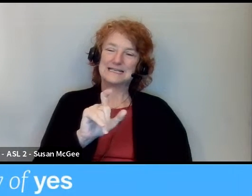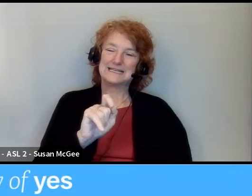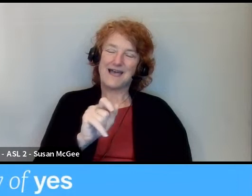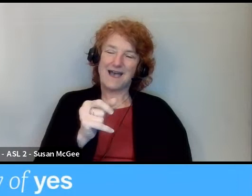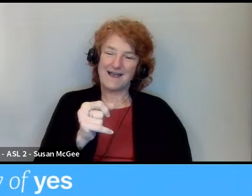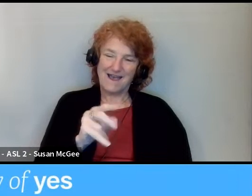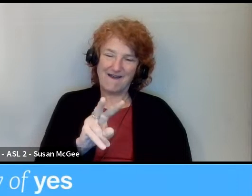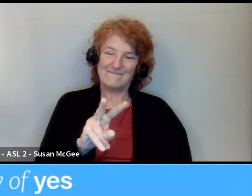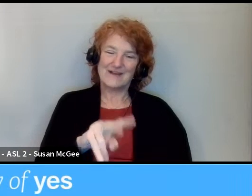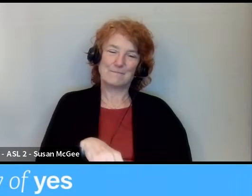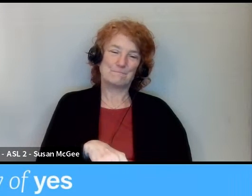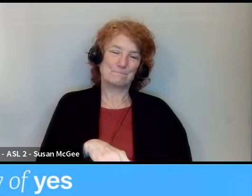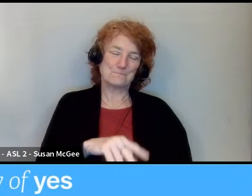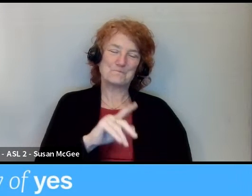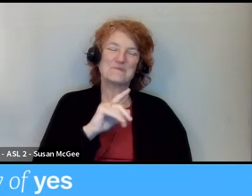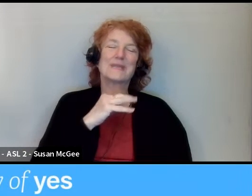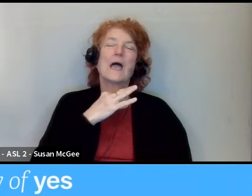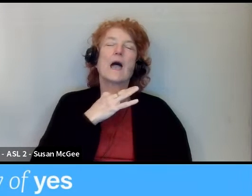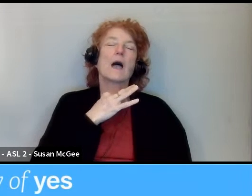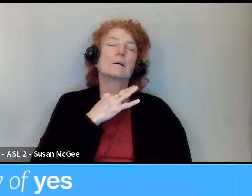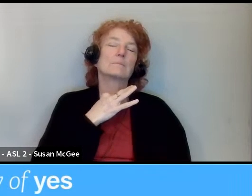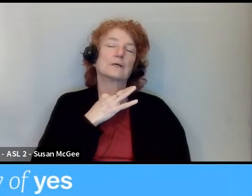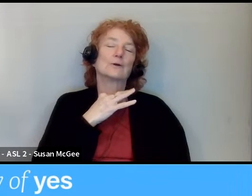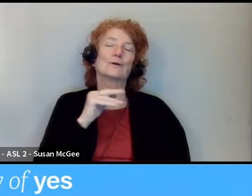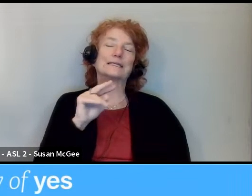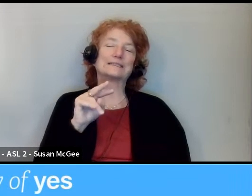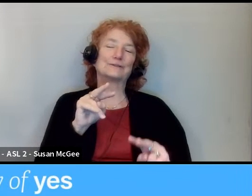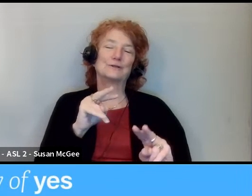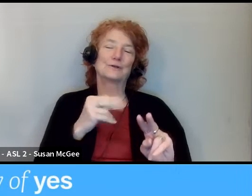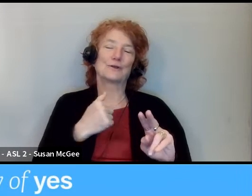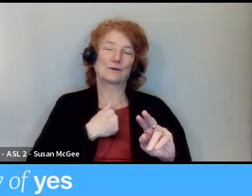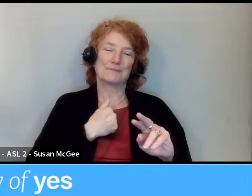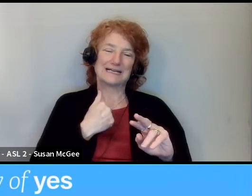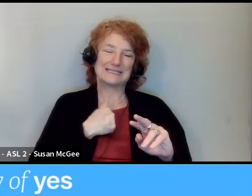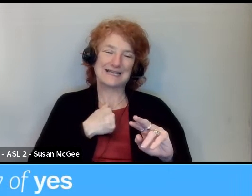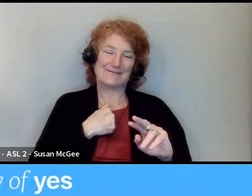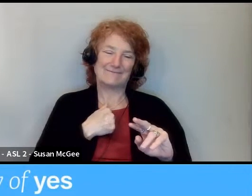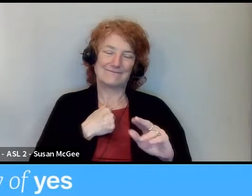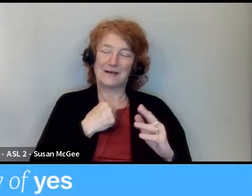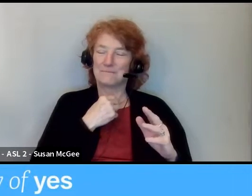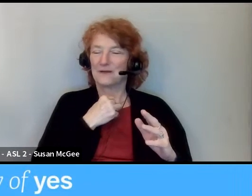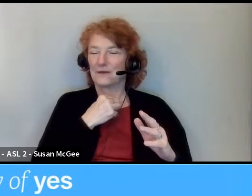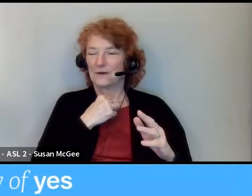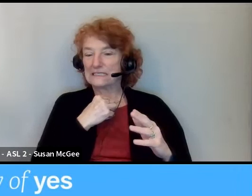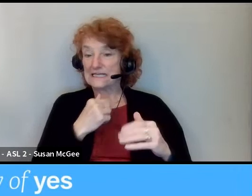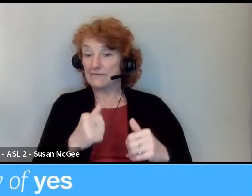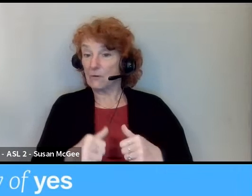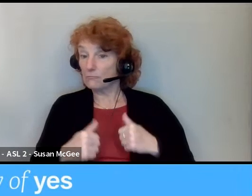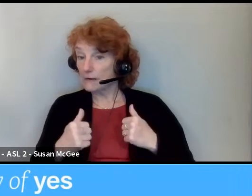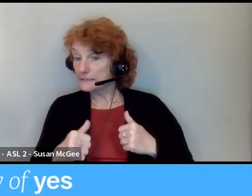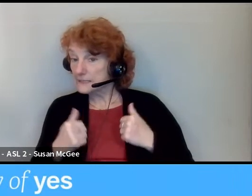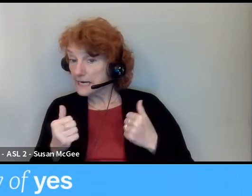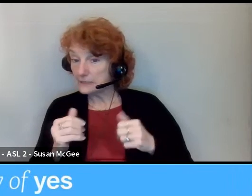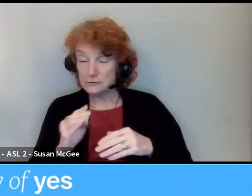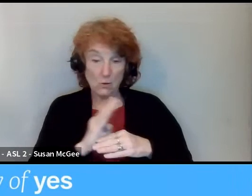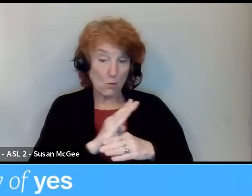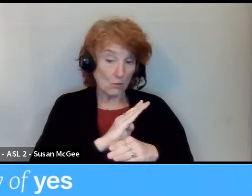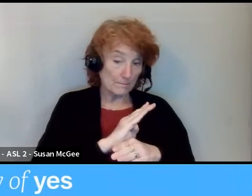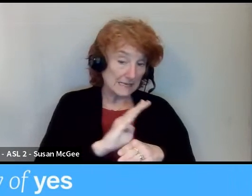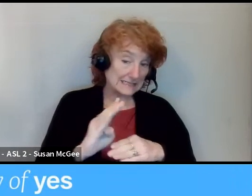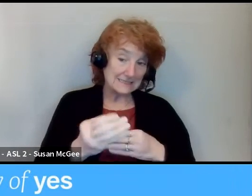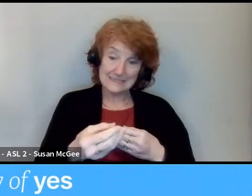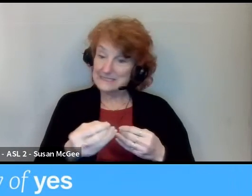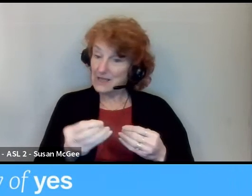not sure if you mean residential or non-residential. Like Veronica says, there can be other issues beyond the zoning that